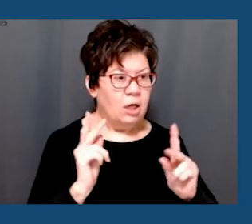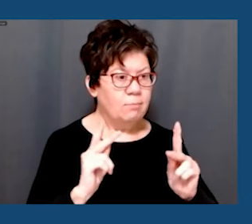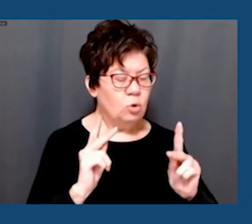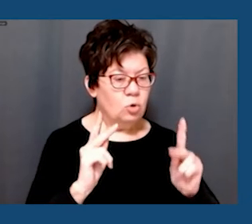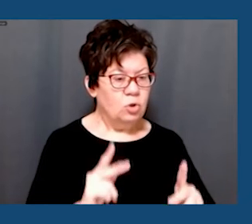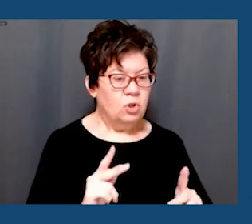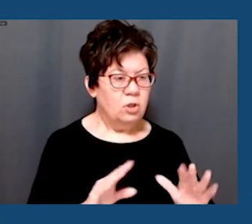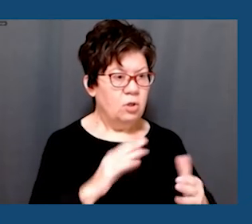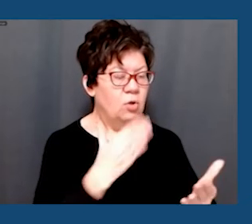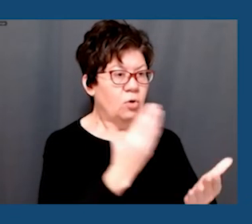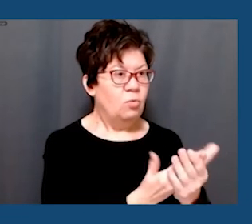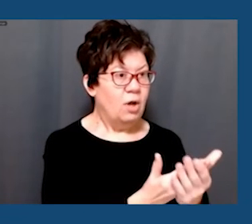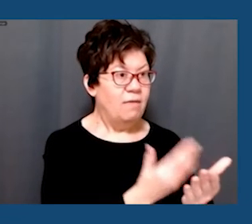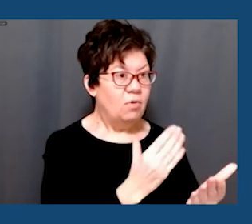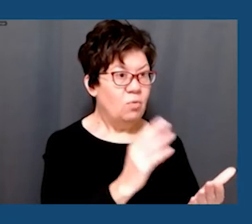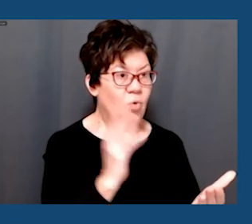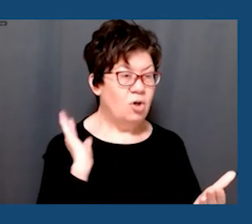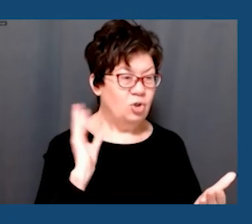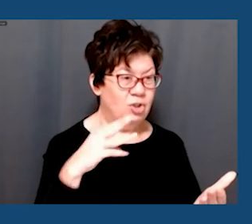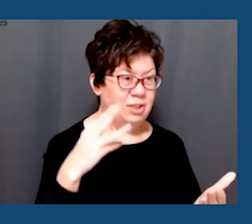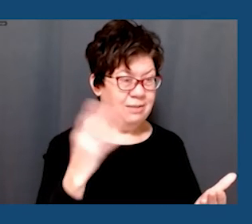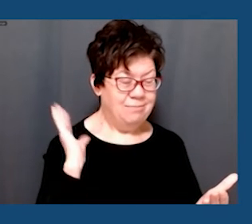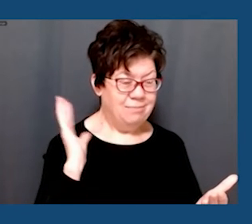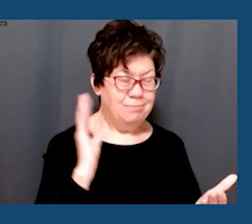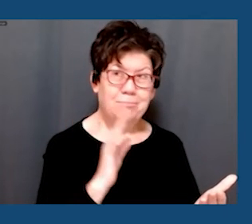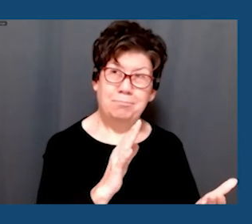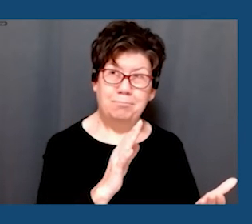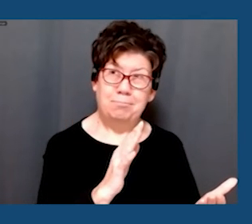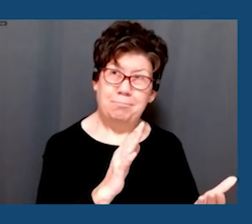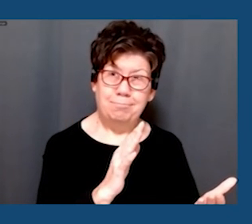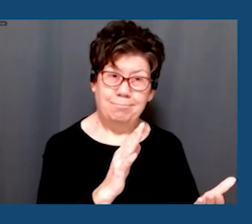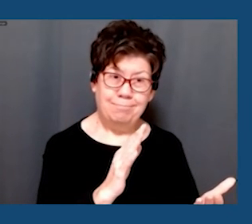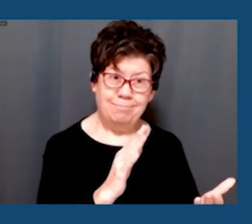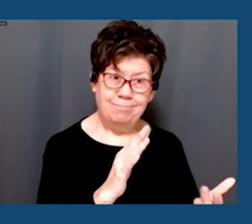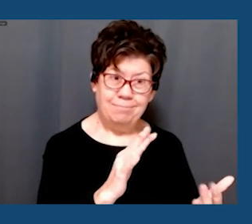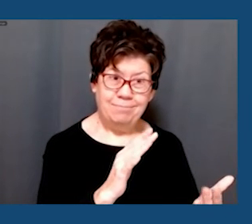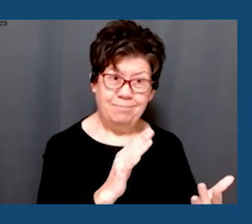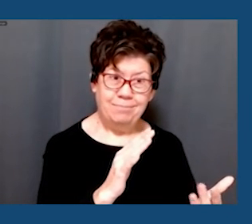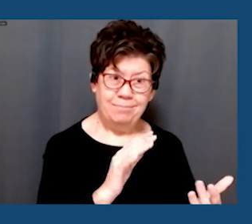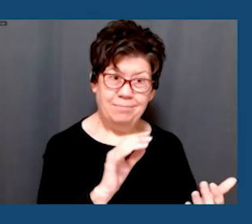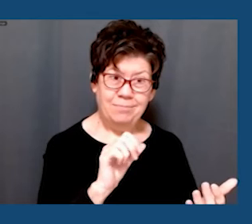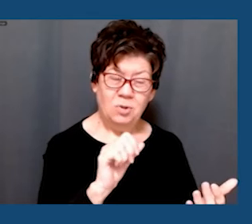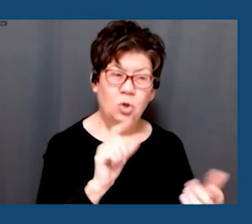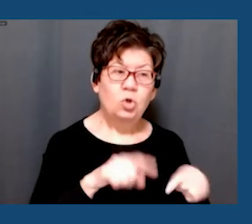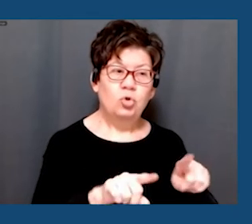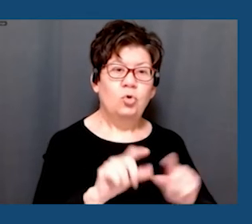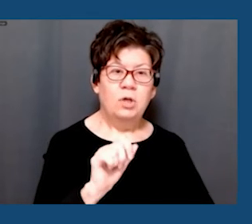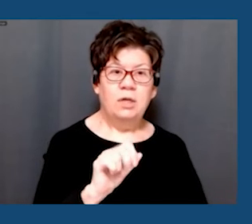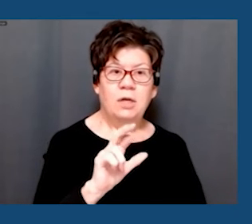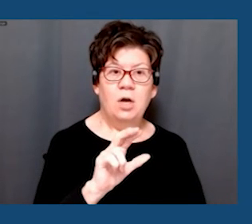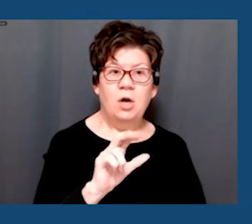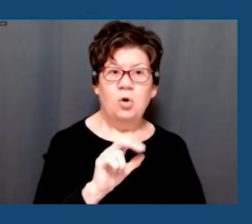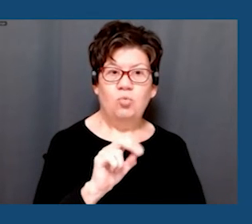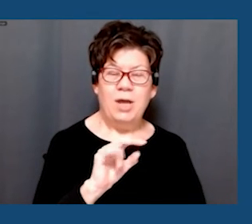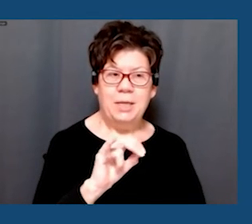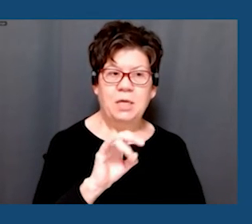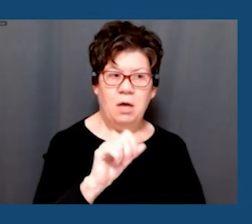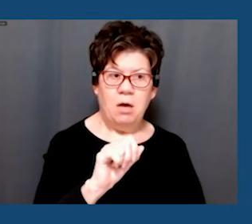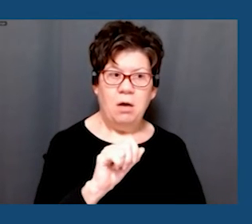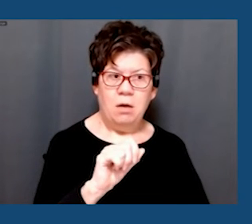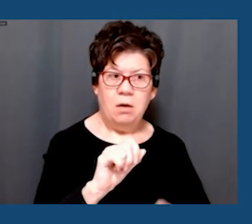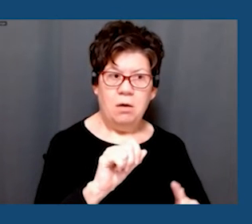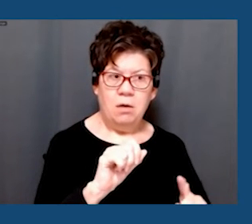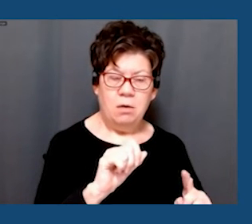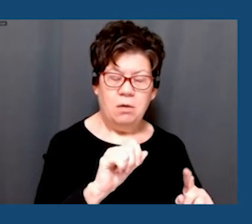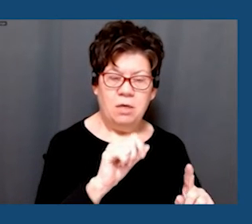for law school, back when the Iranian hostage crisis was unfolding. Every single night on the news, we heard about how